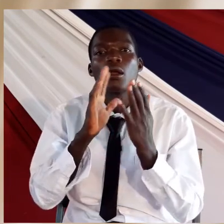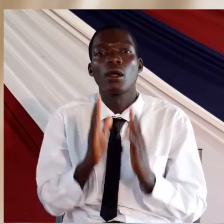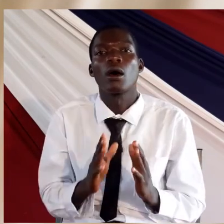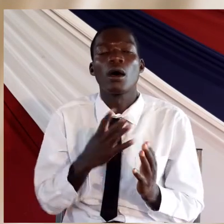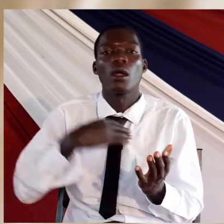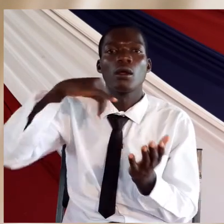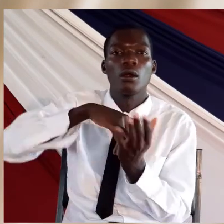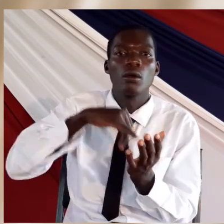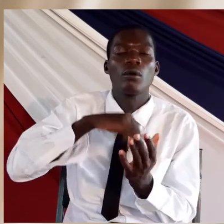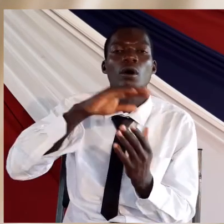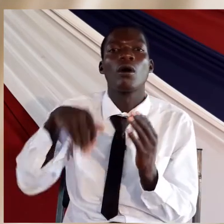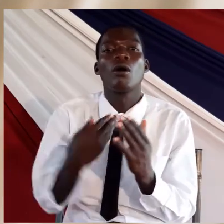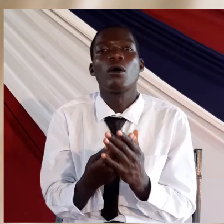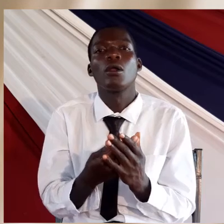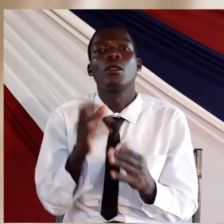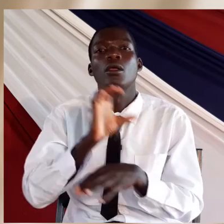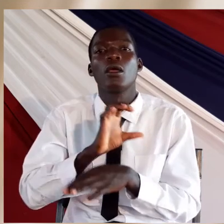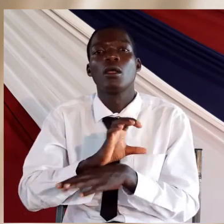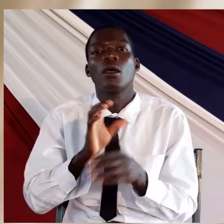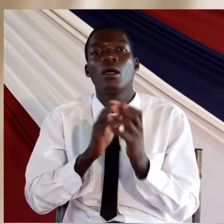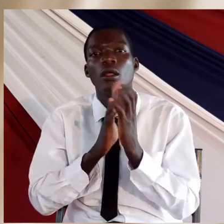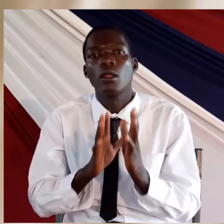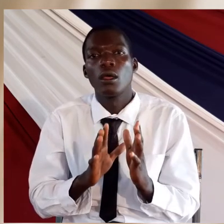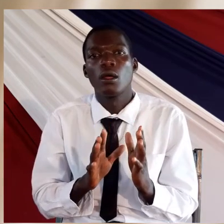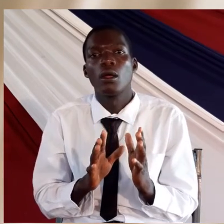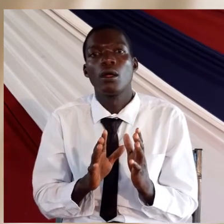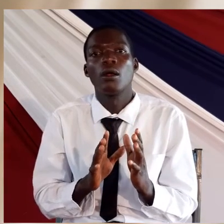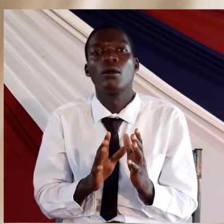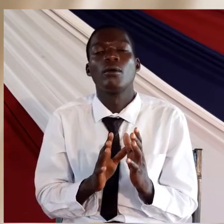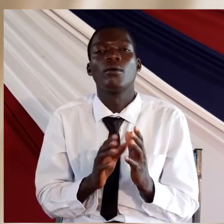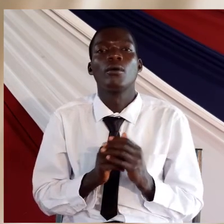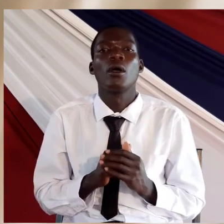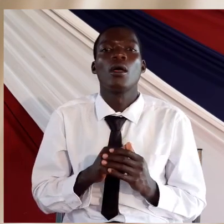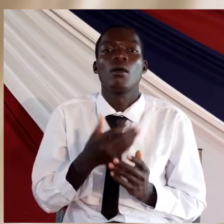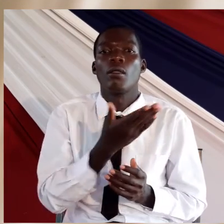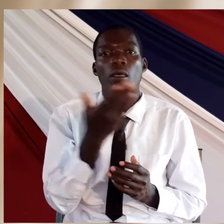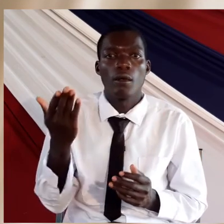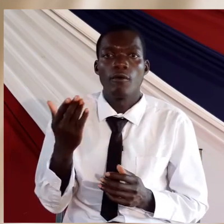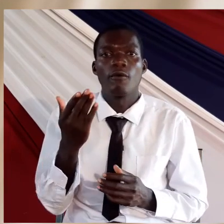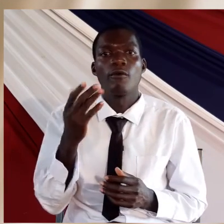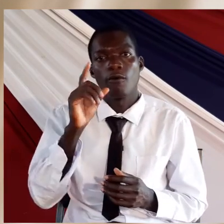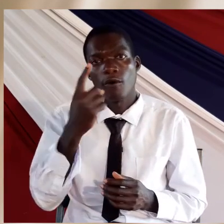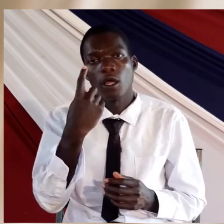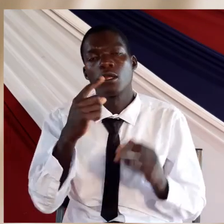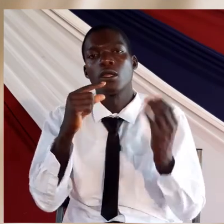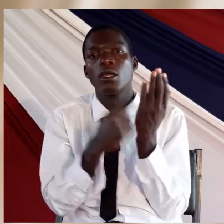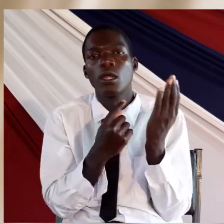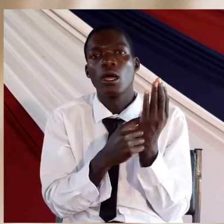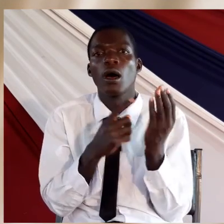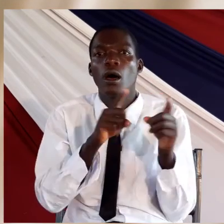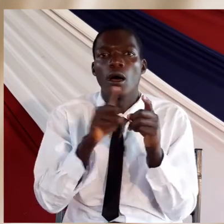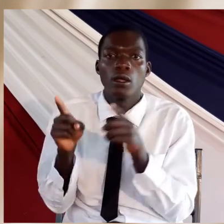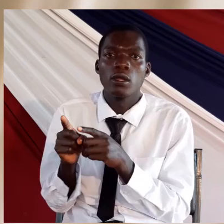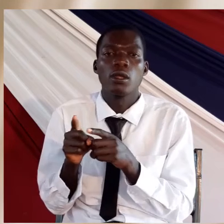including Paul, the champion of faith, who did very many epistles, they refer to Genesis to prove it as